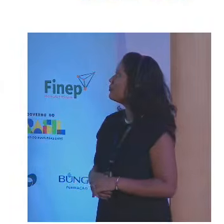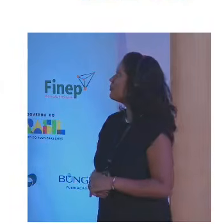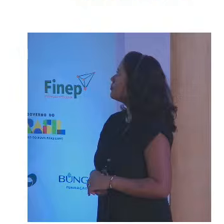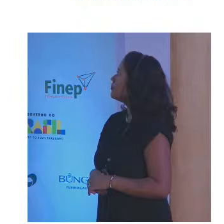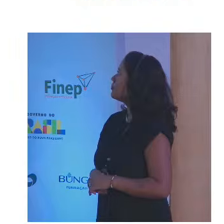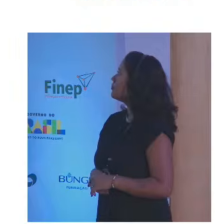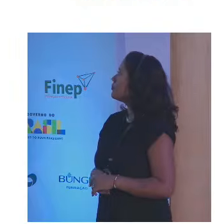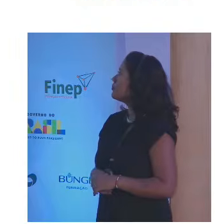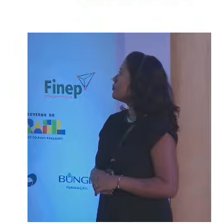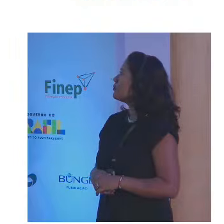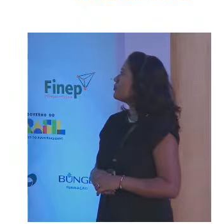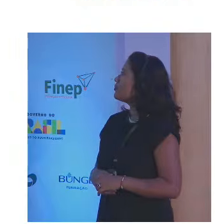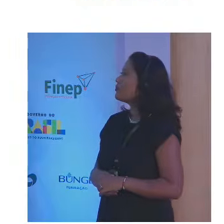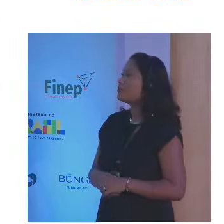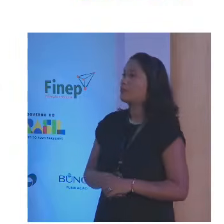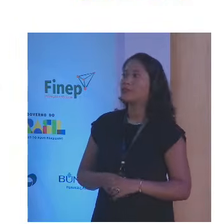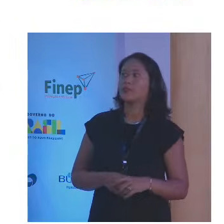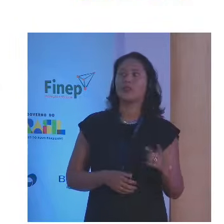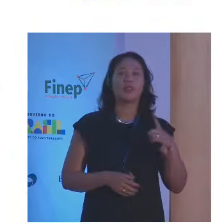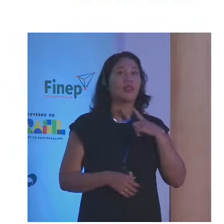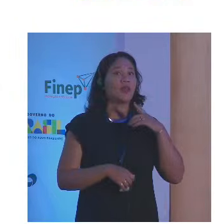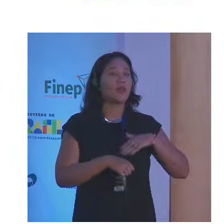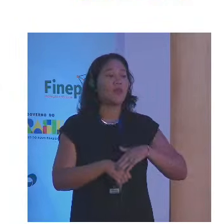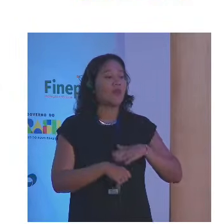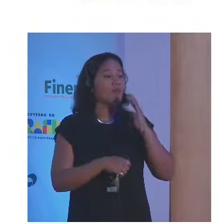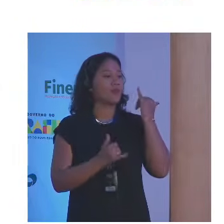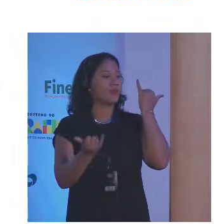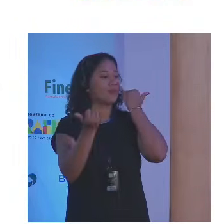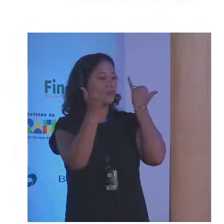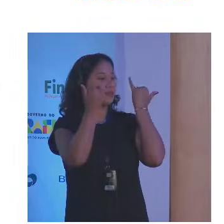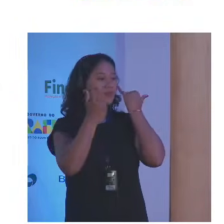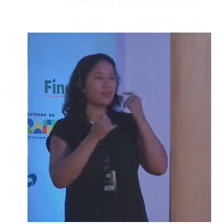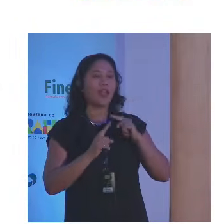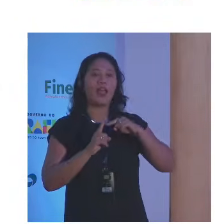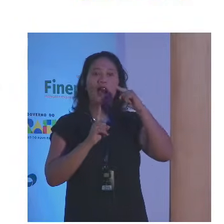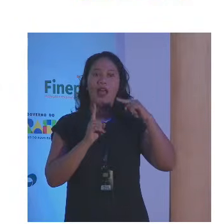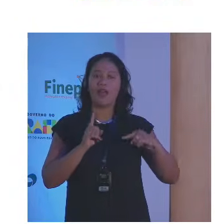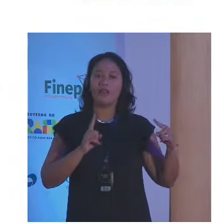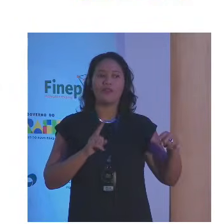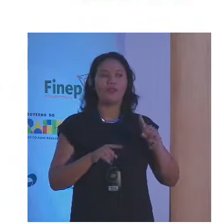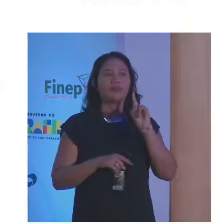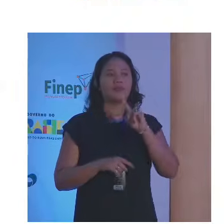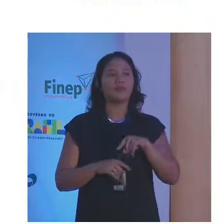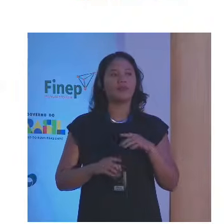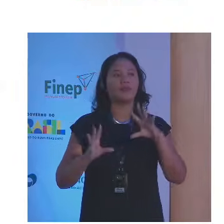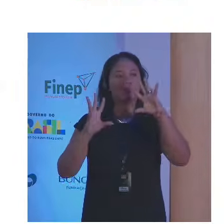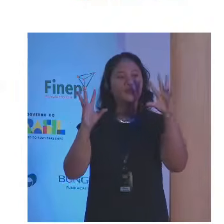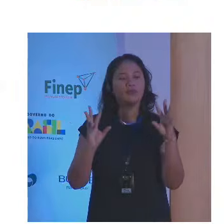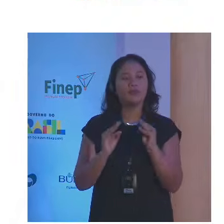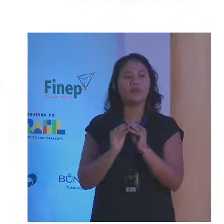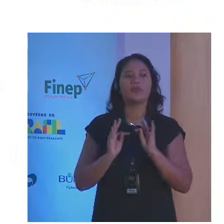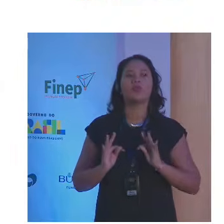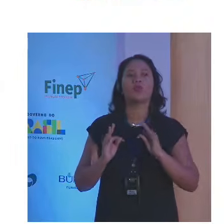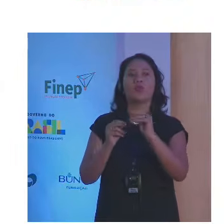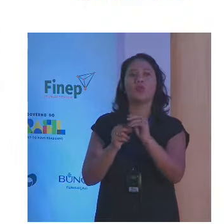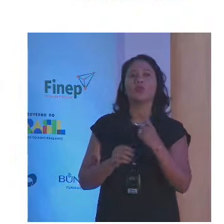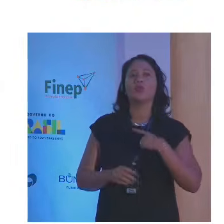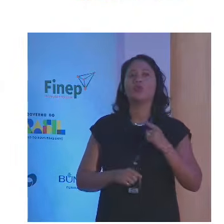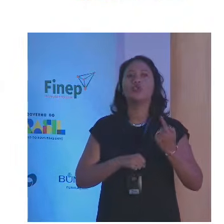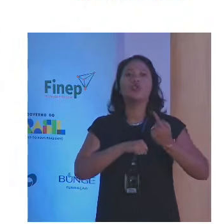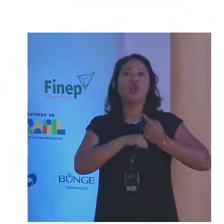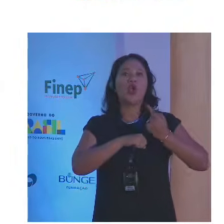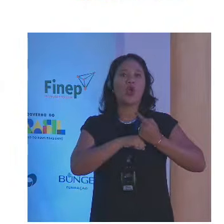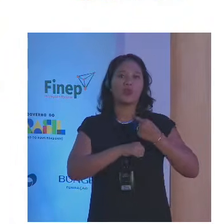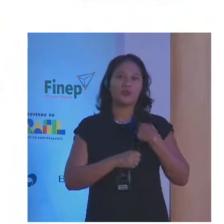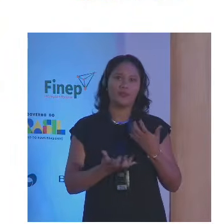And there are a lot of data in this particular graph. It's a kind of a synthesis of all these geologic data. And the one point that I want